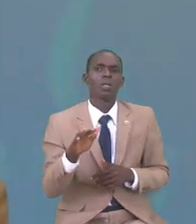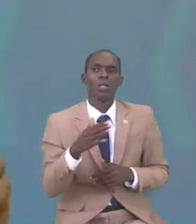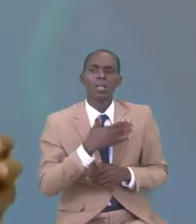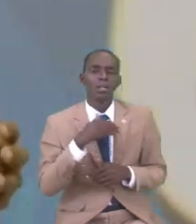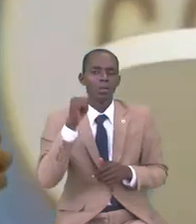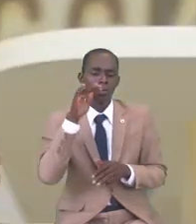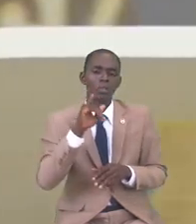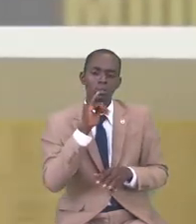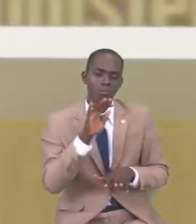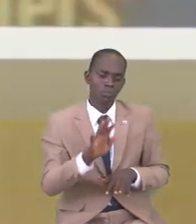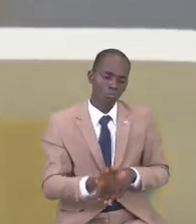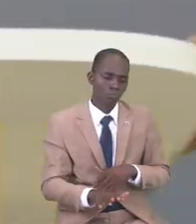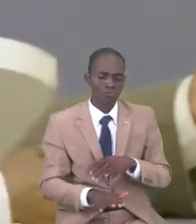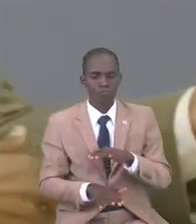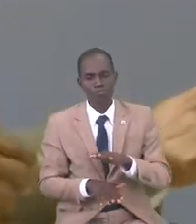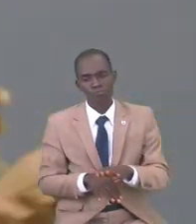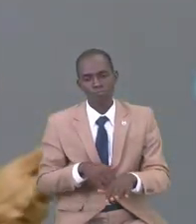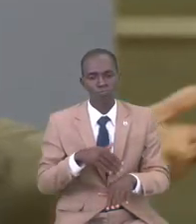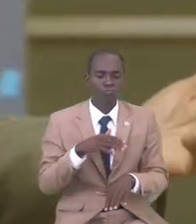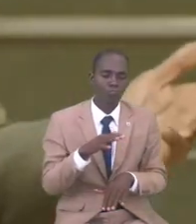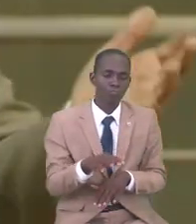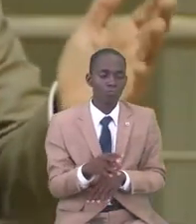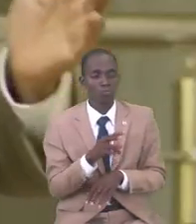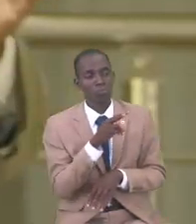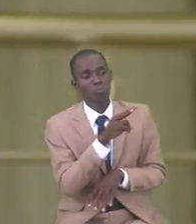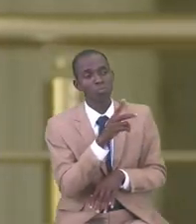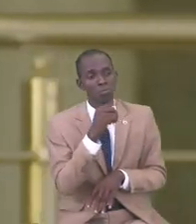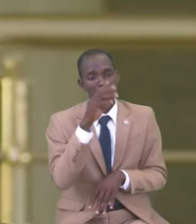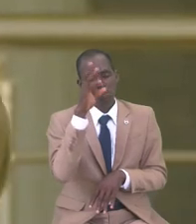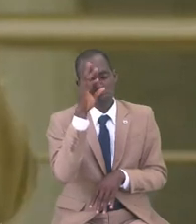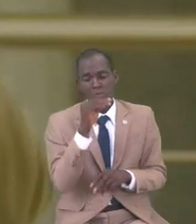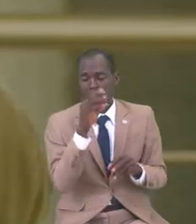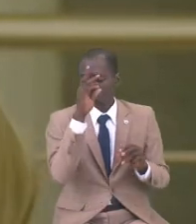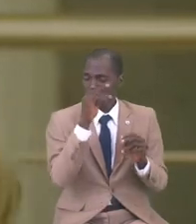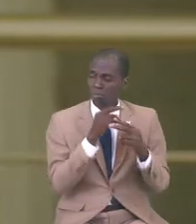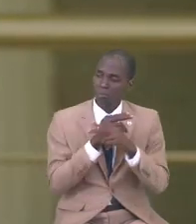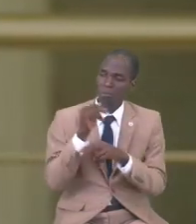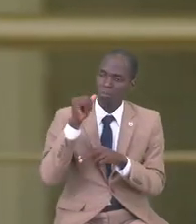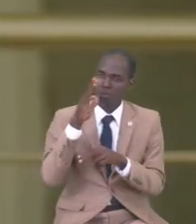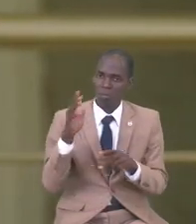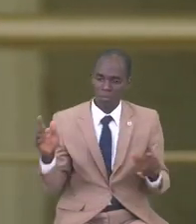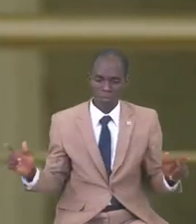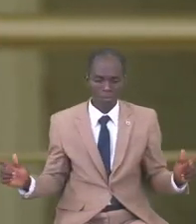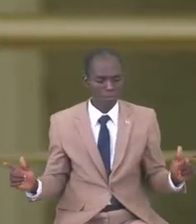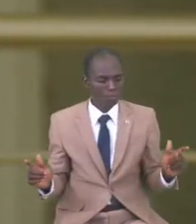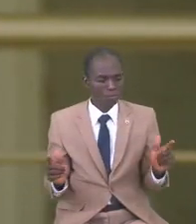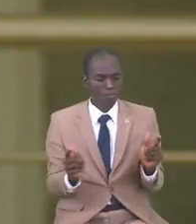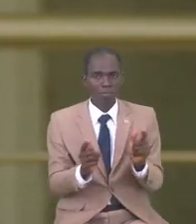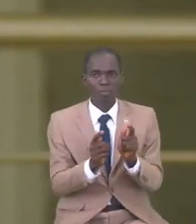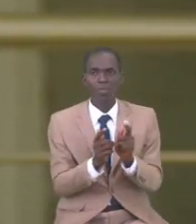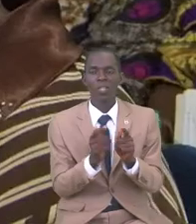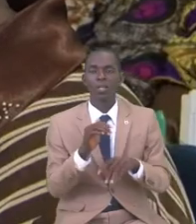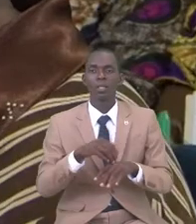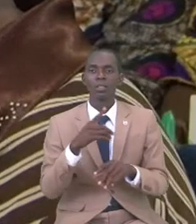walking and walking. And look at the man and look at the woman. And they meet together at the right